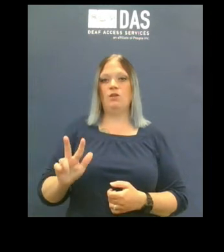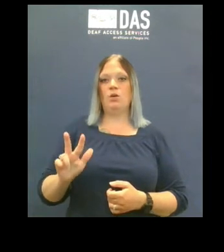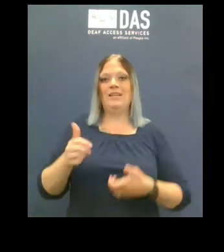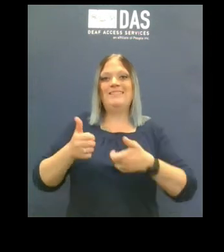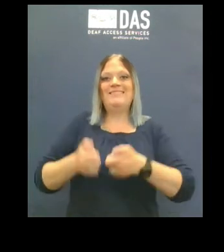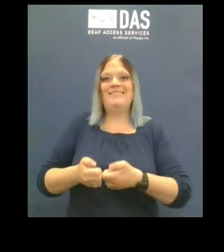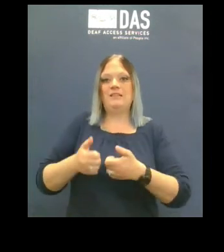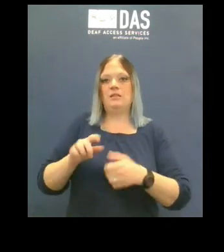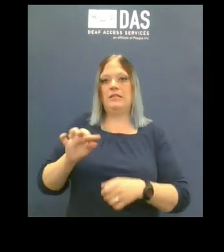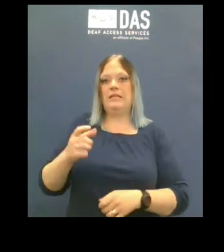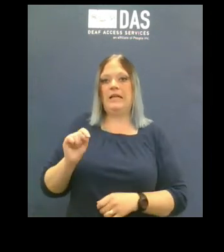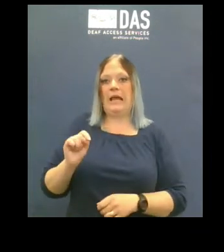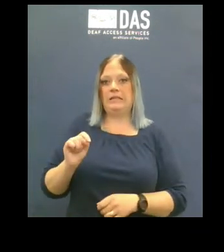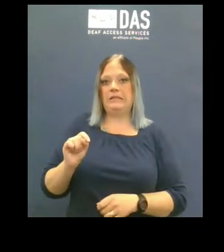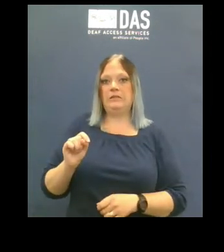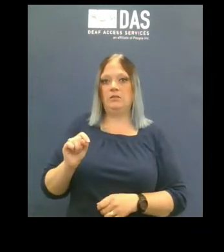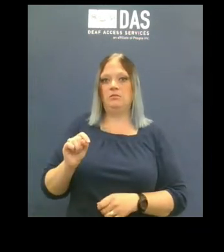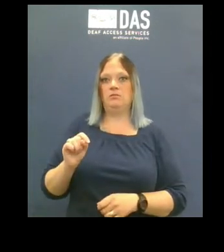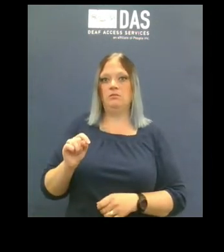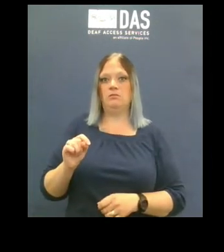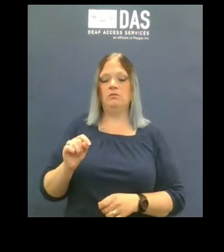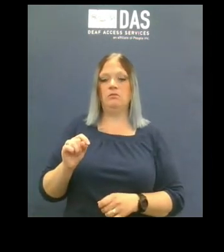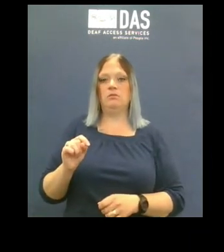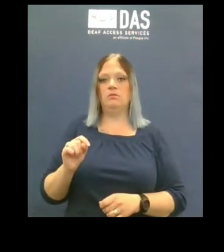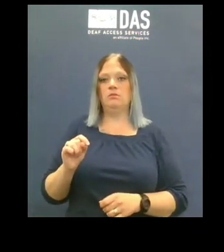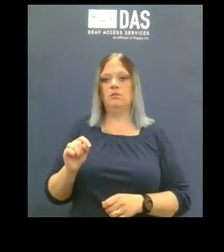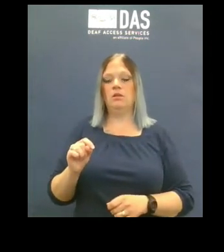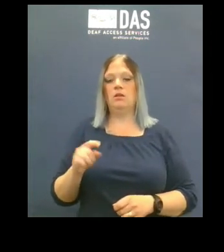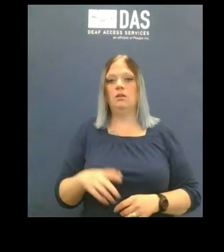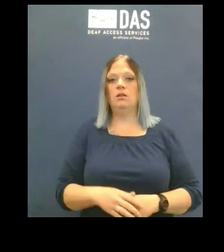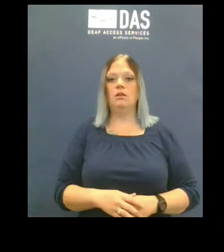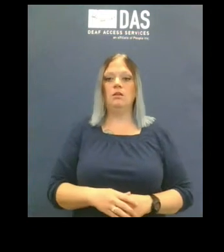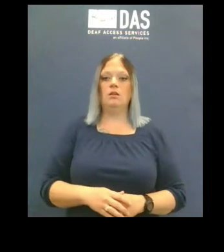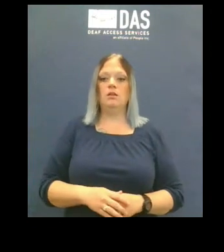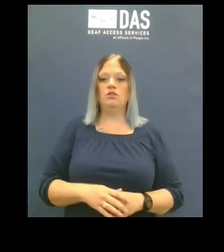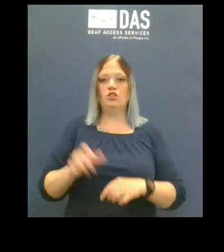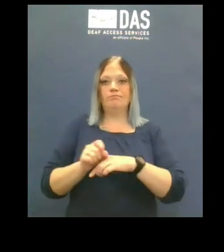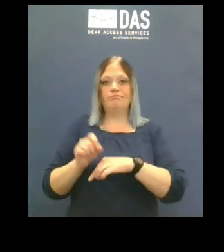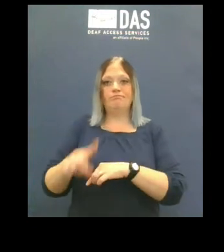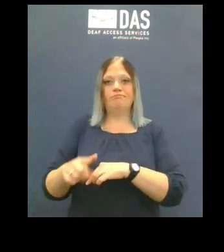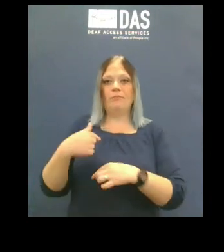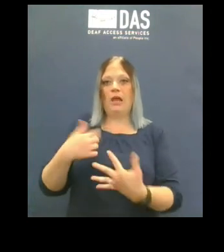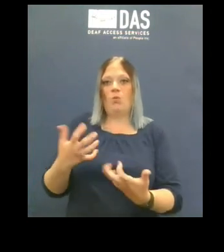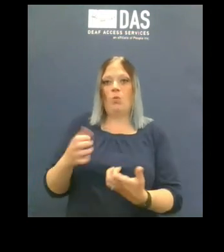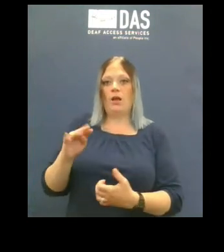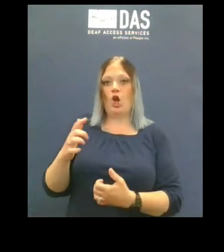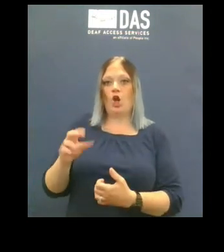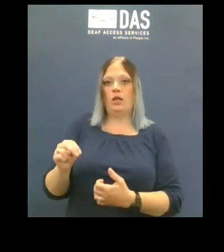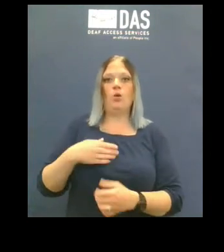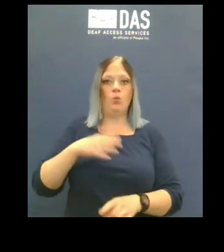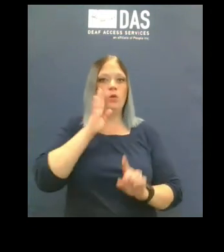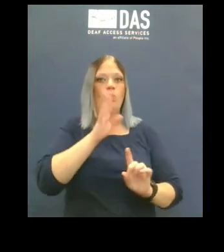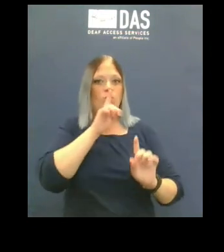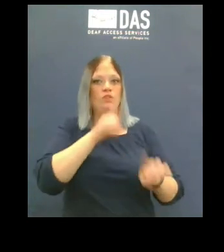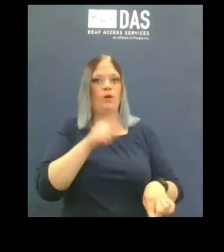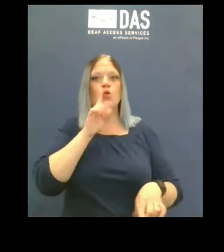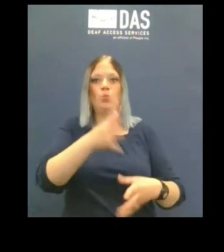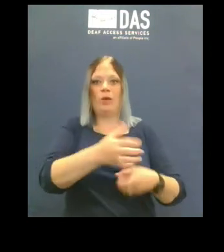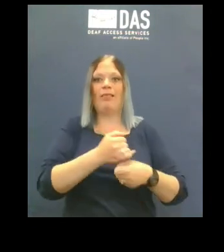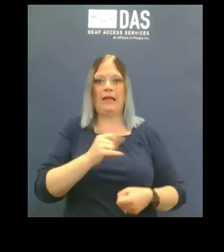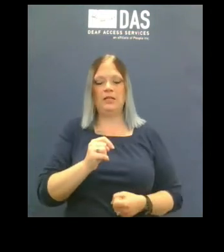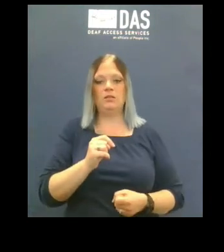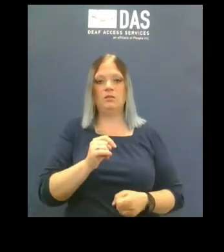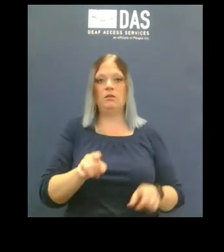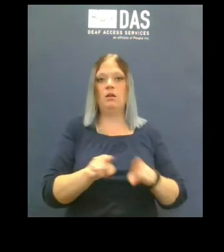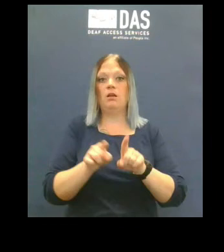716-225-5473 and tell and a list that you want Narcan, and we will respond. You will get Narcan. Also,